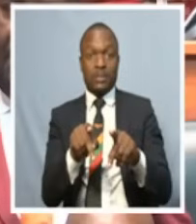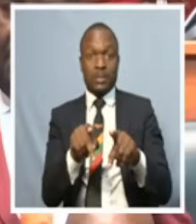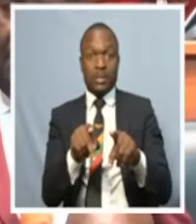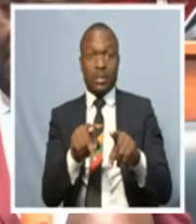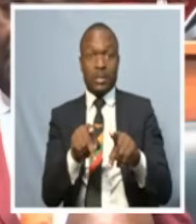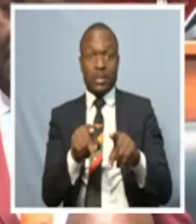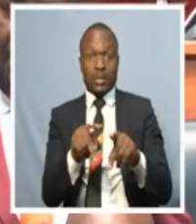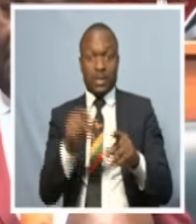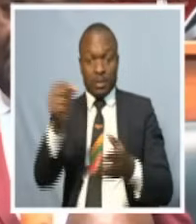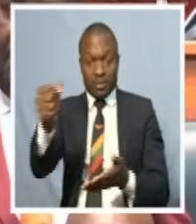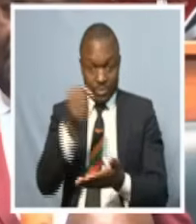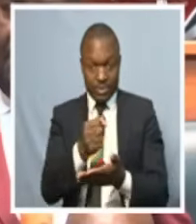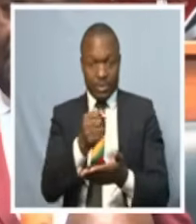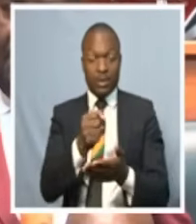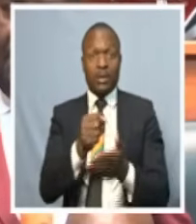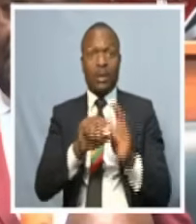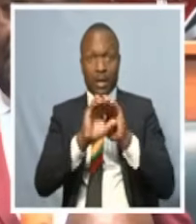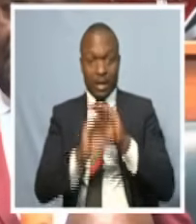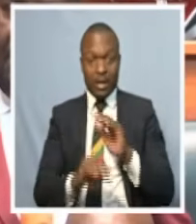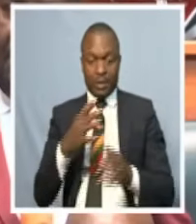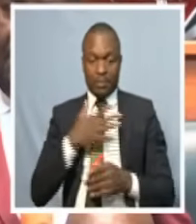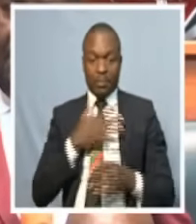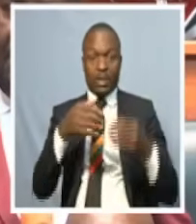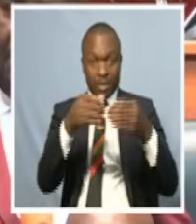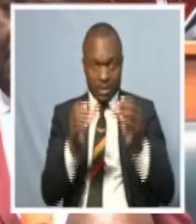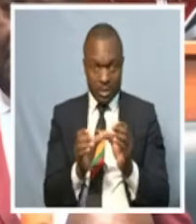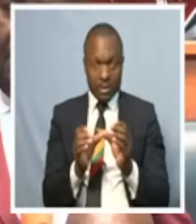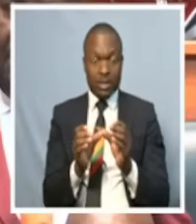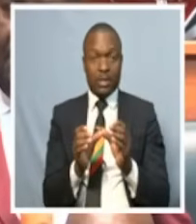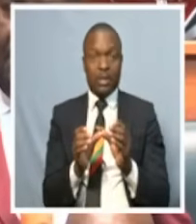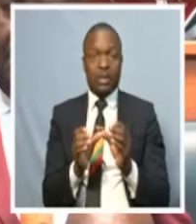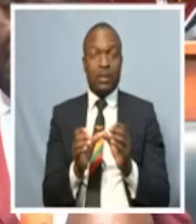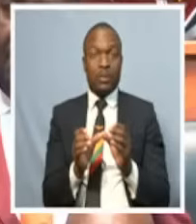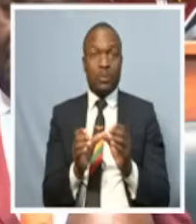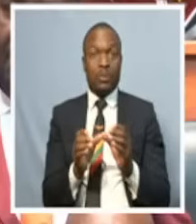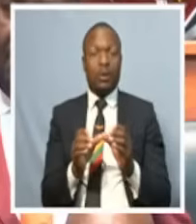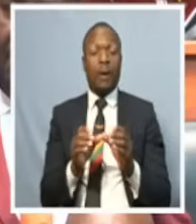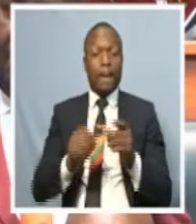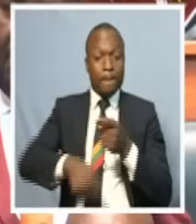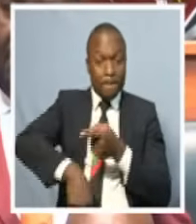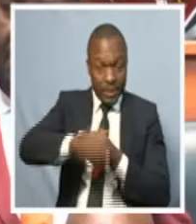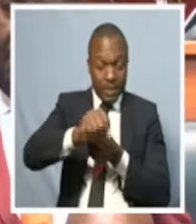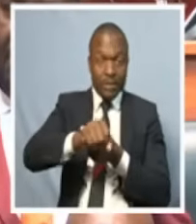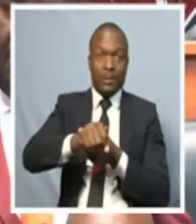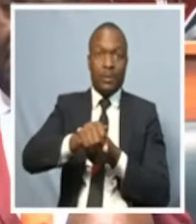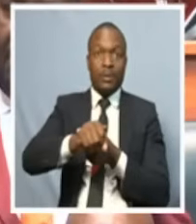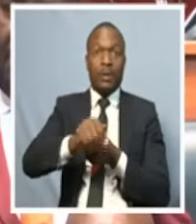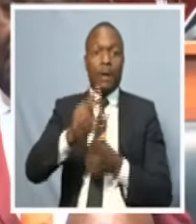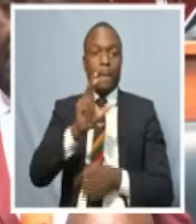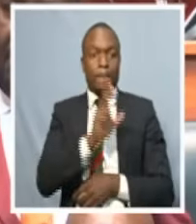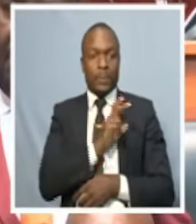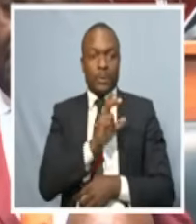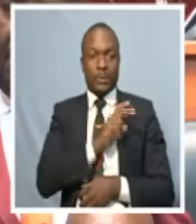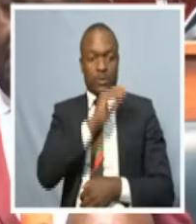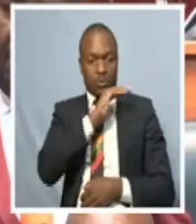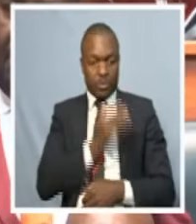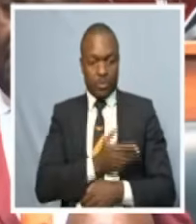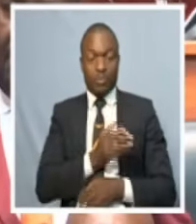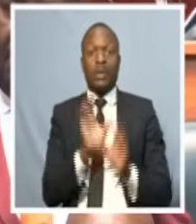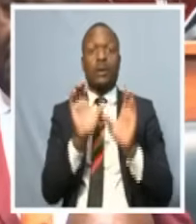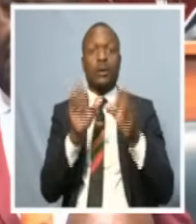constituency, who was playing under Kamfisa Police Women's Club. She called me the other day that she has been